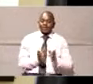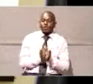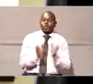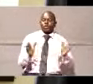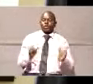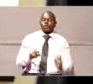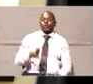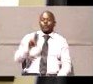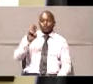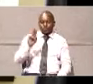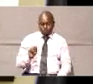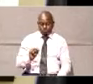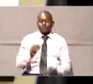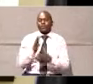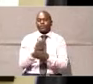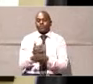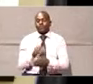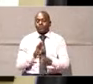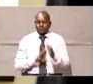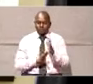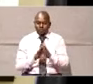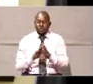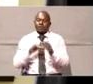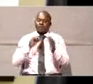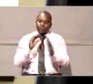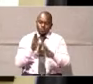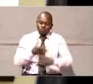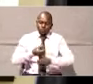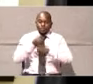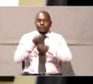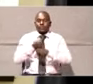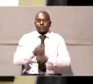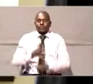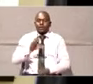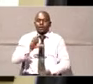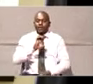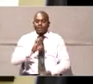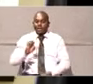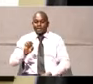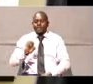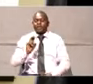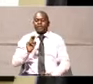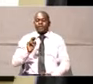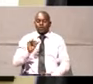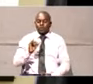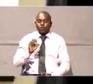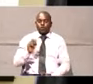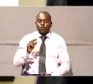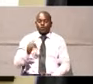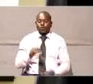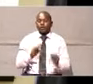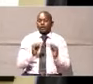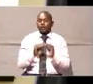United Nations Industrial Development Organization, Lee Yong, who called on him at his